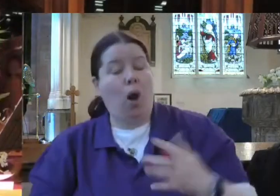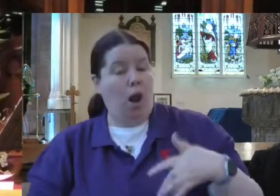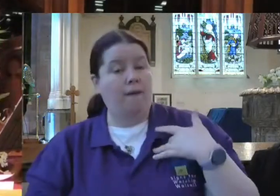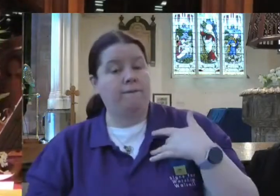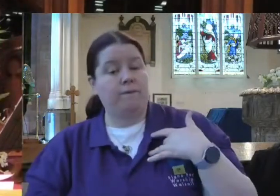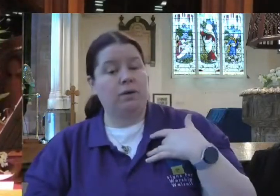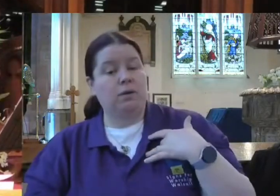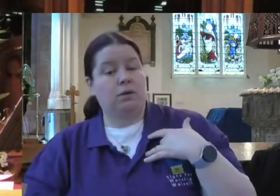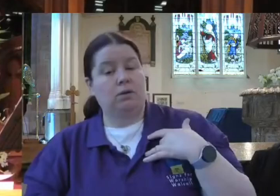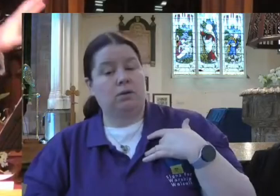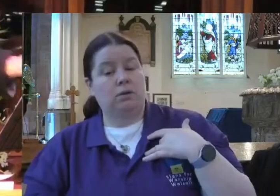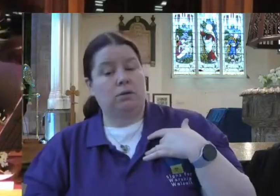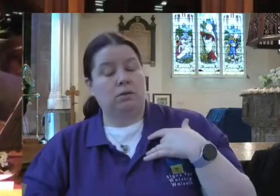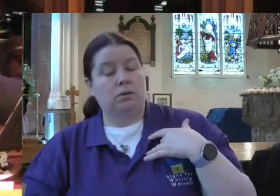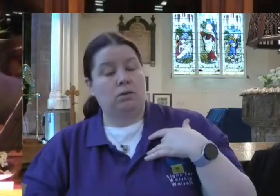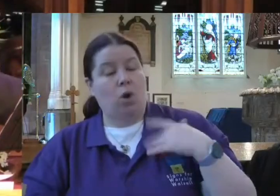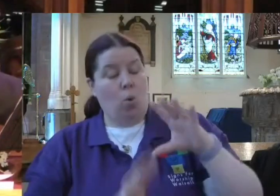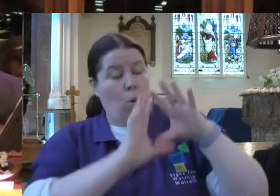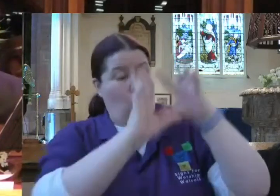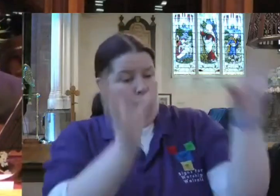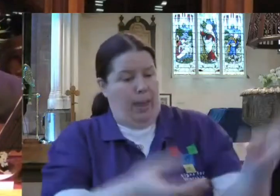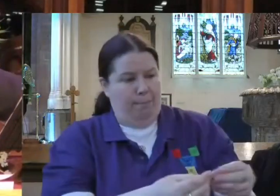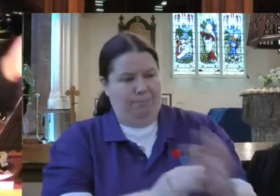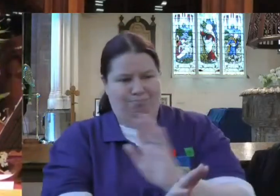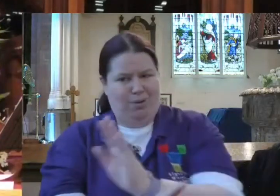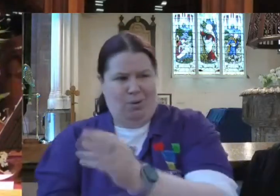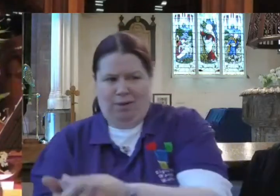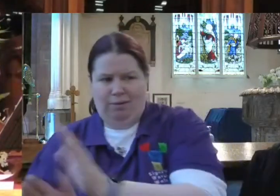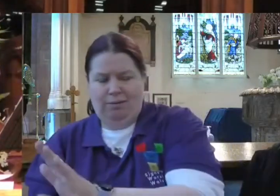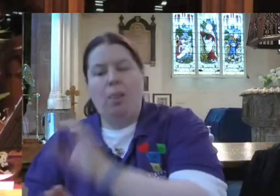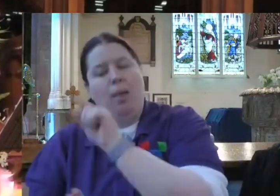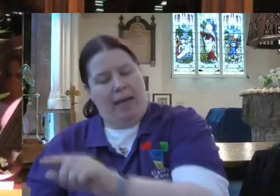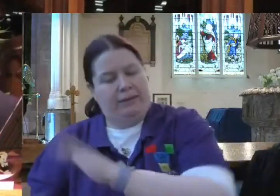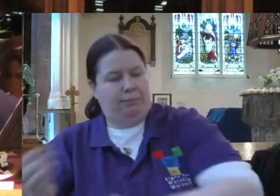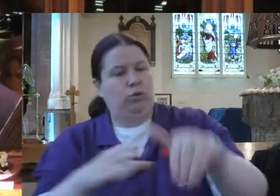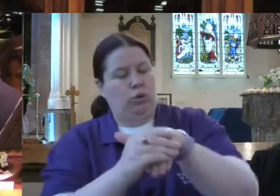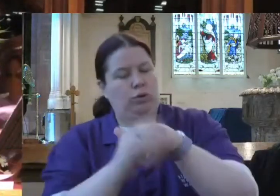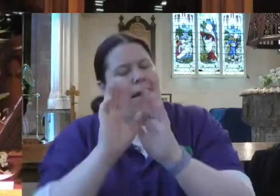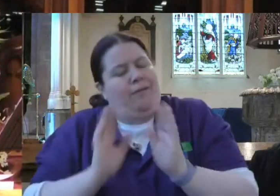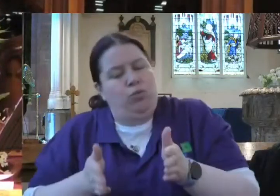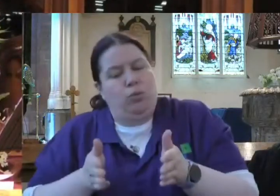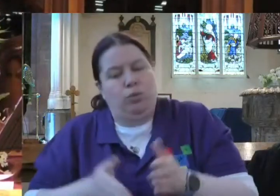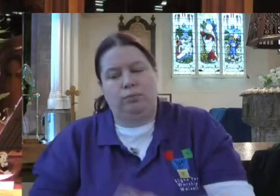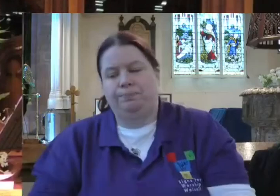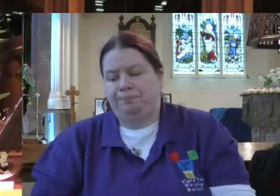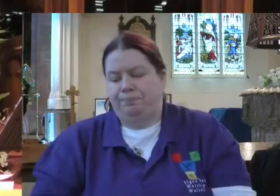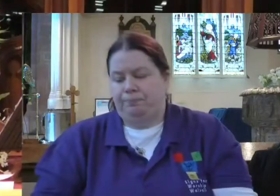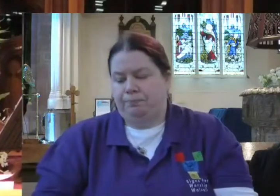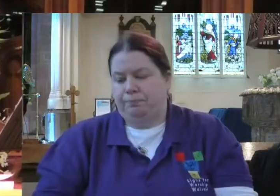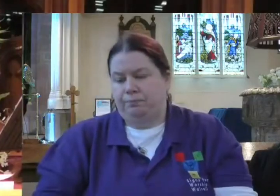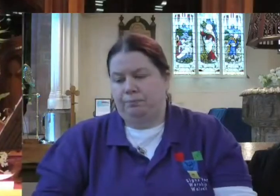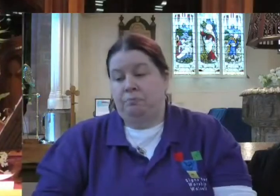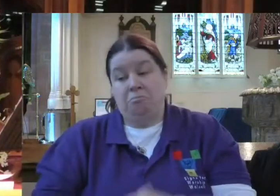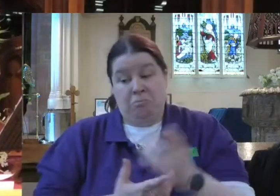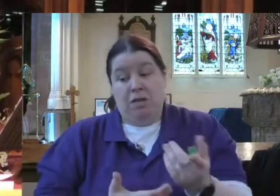Not the whole of our lives except money. We also need to talk about money as well. And the truth is, the Bible